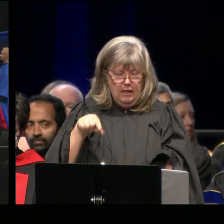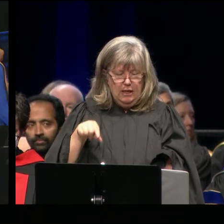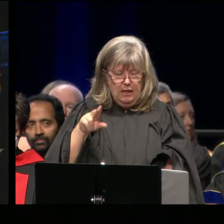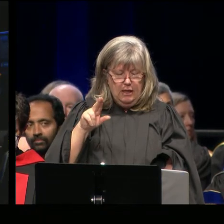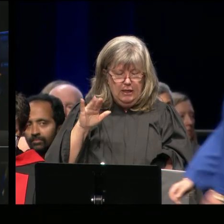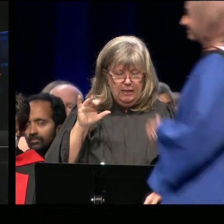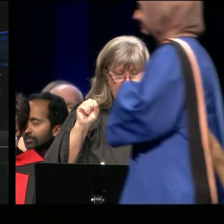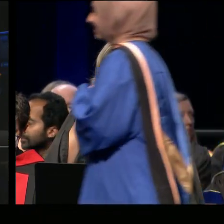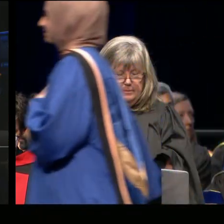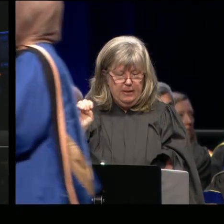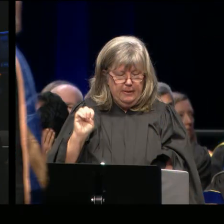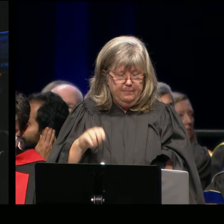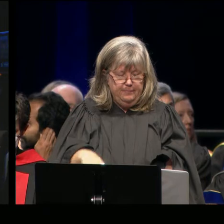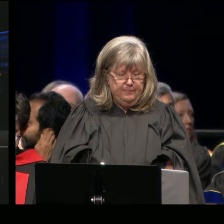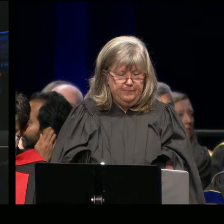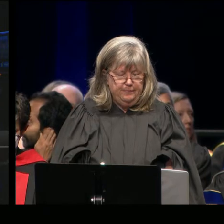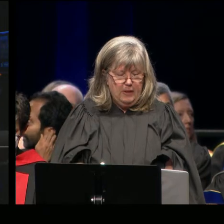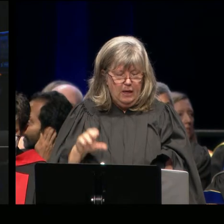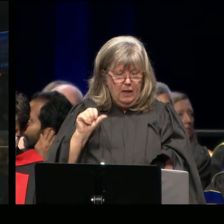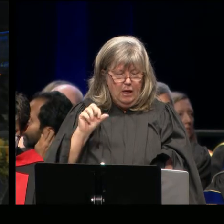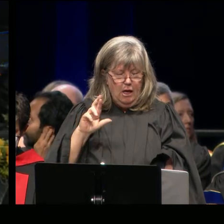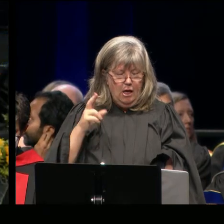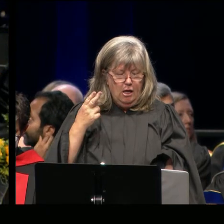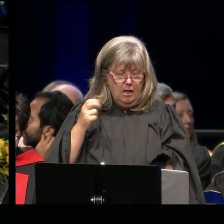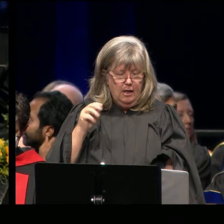Arhama Gori.